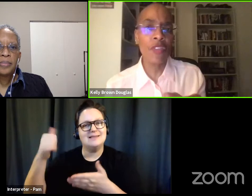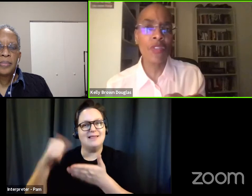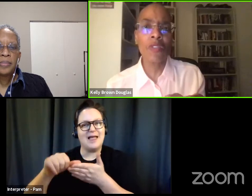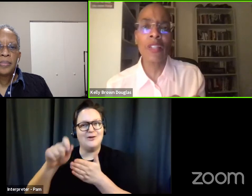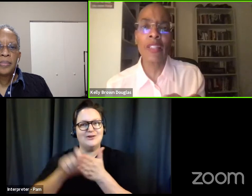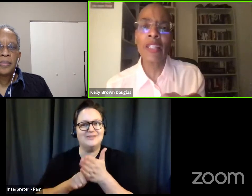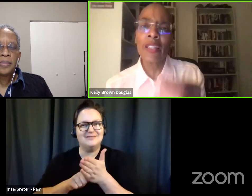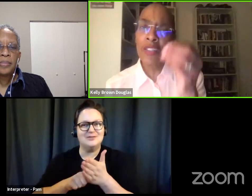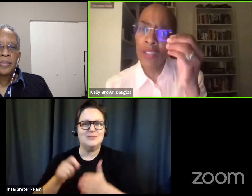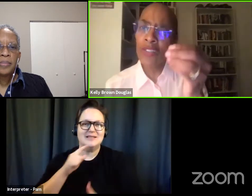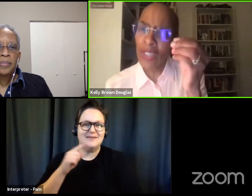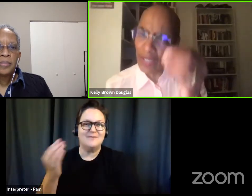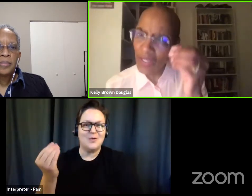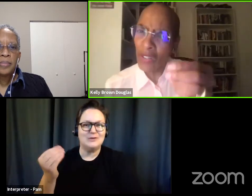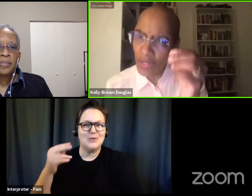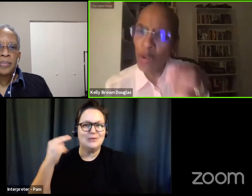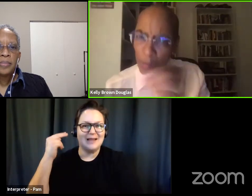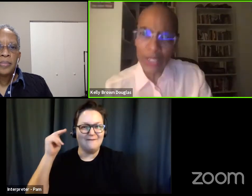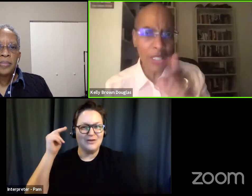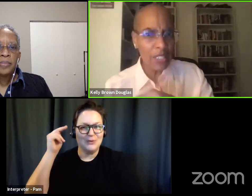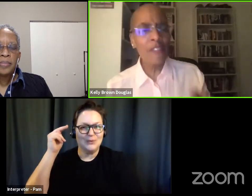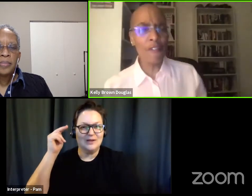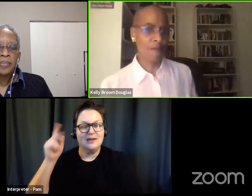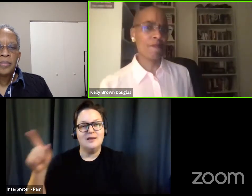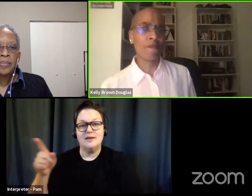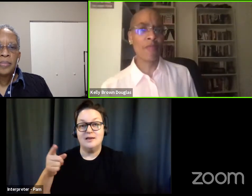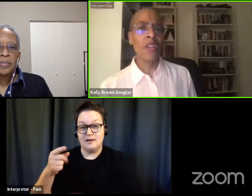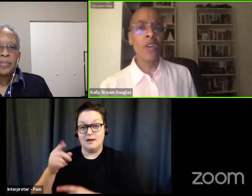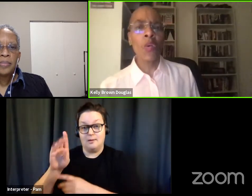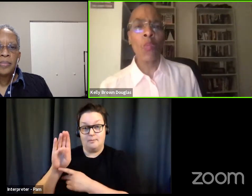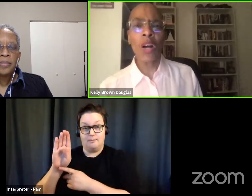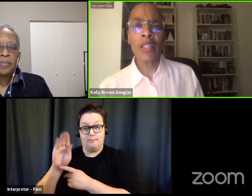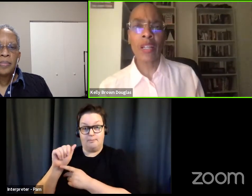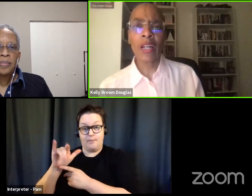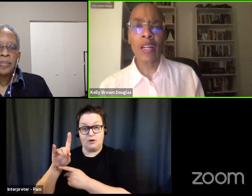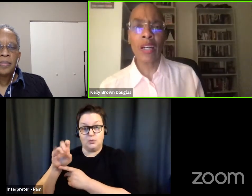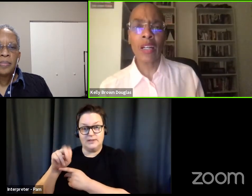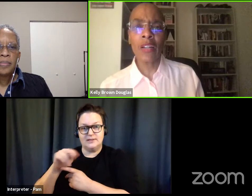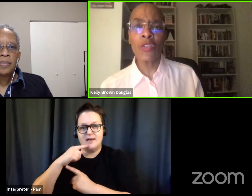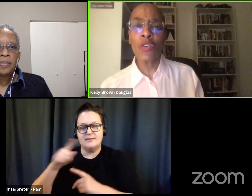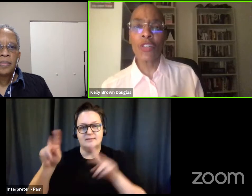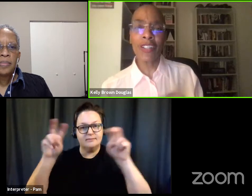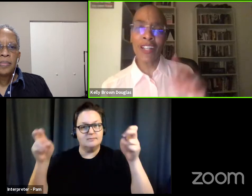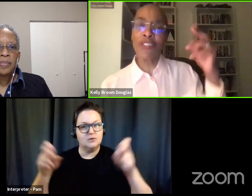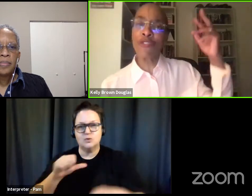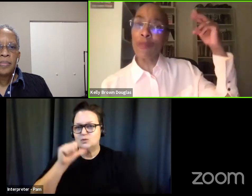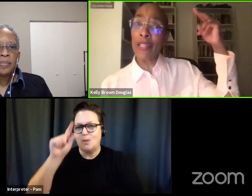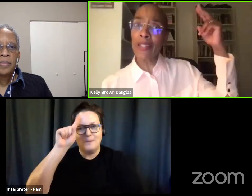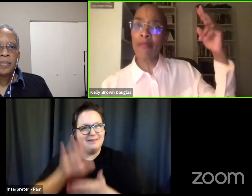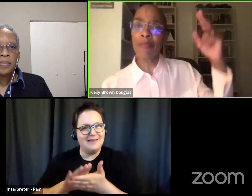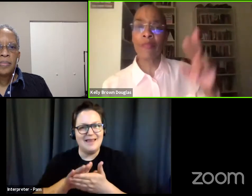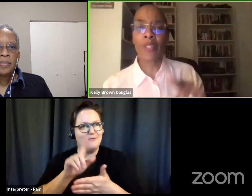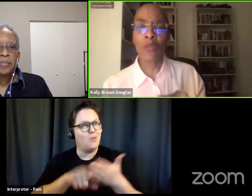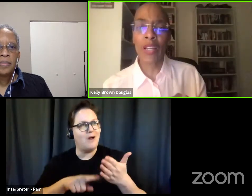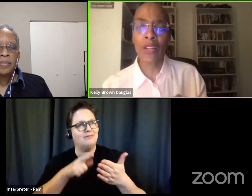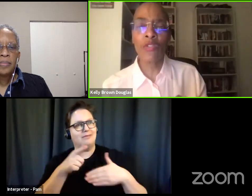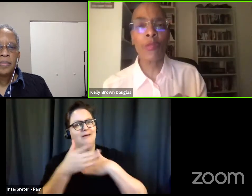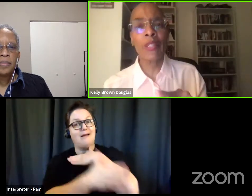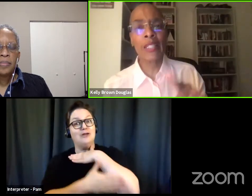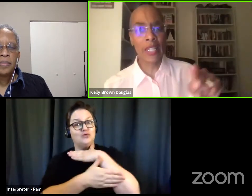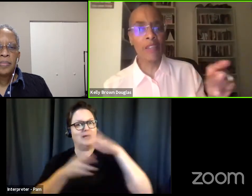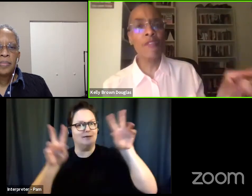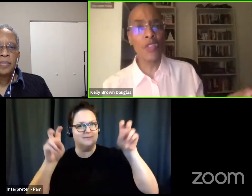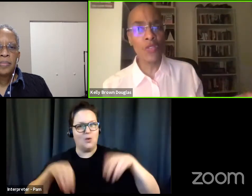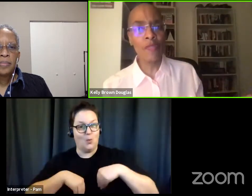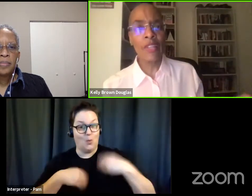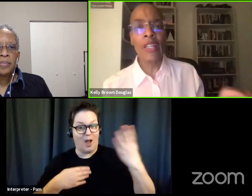14-year-old nephew, and he said, you know, don't believe what your countrymen, white